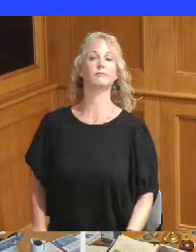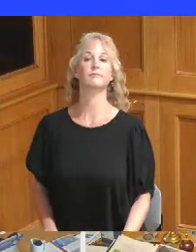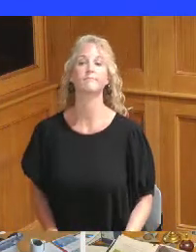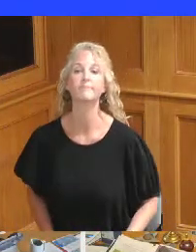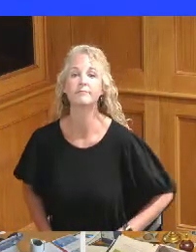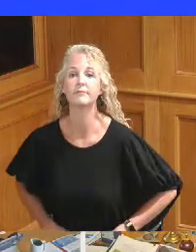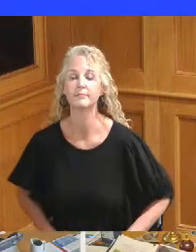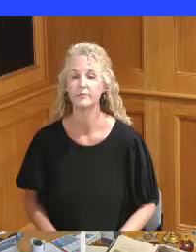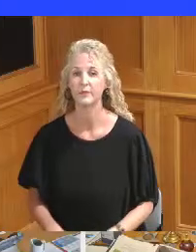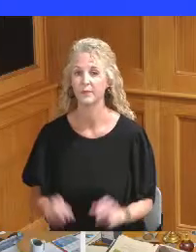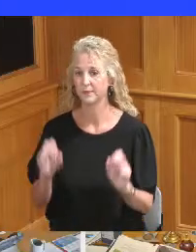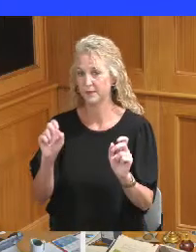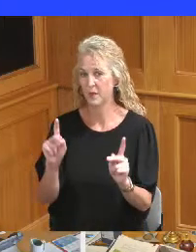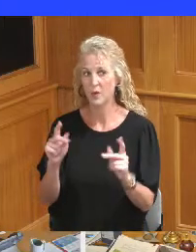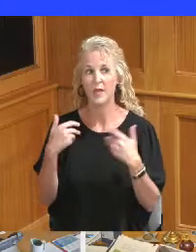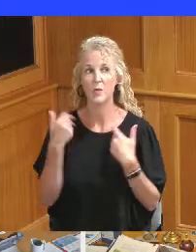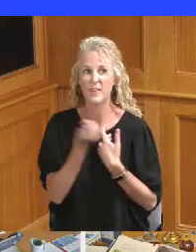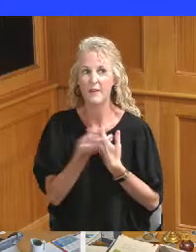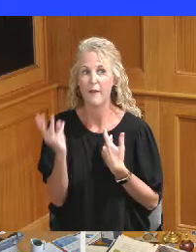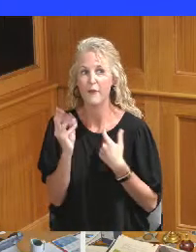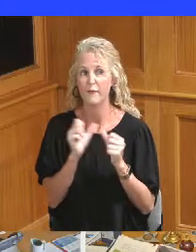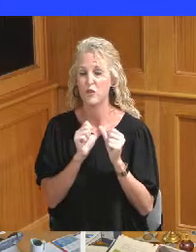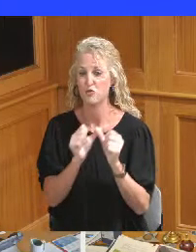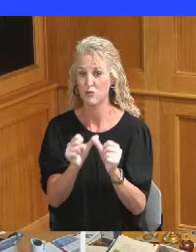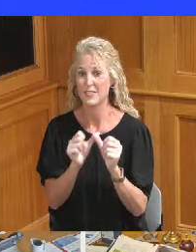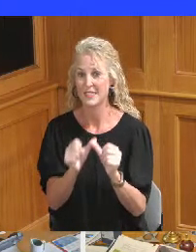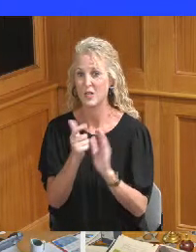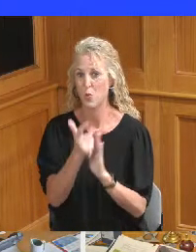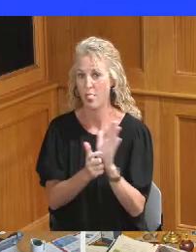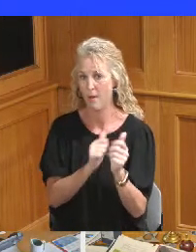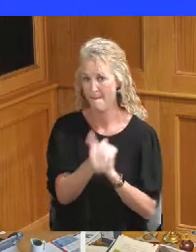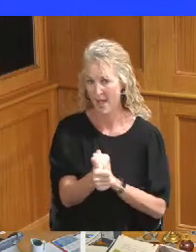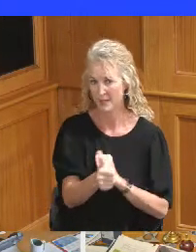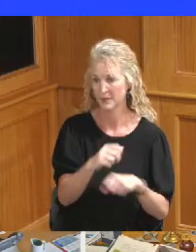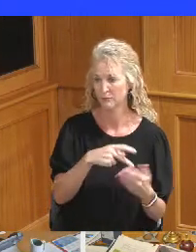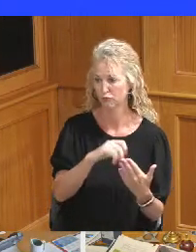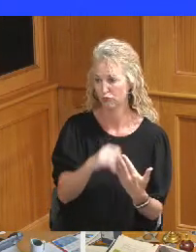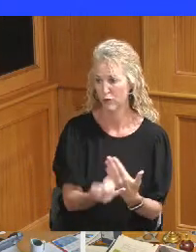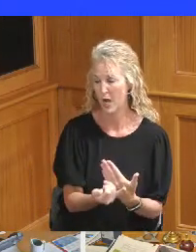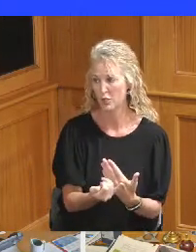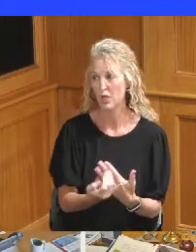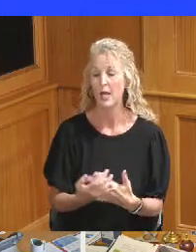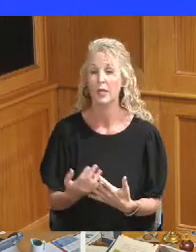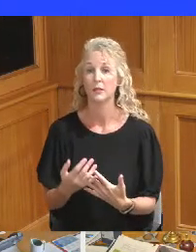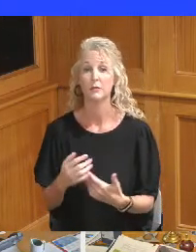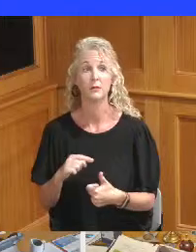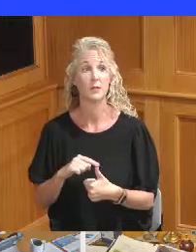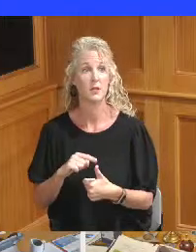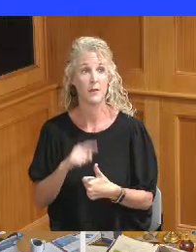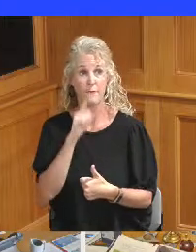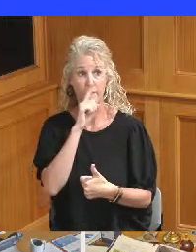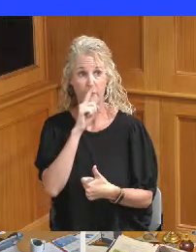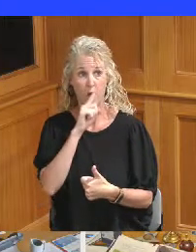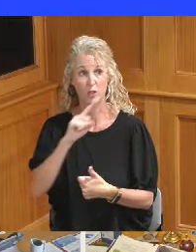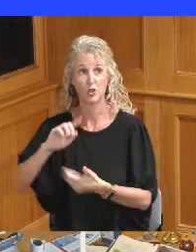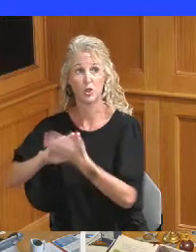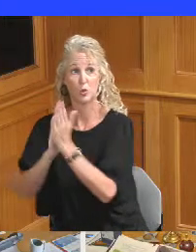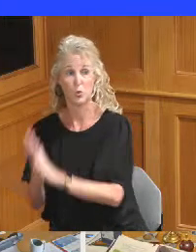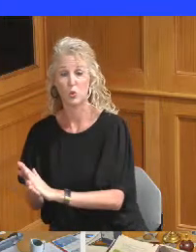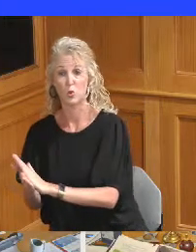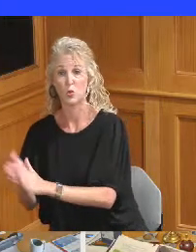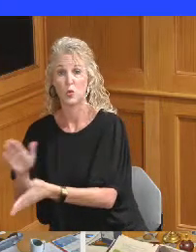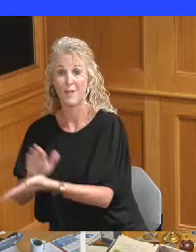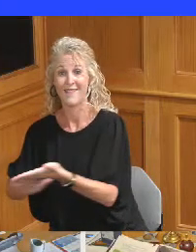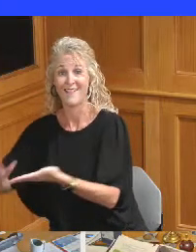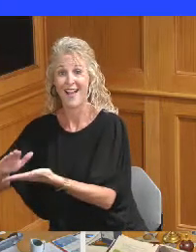The board has several ongoing legislative advocacy projects. These include the Foster to College Scholarship Act,